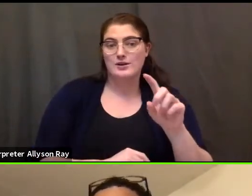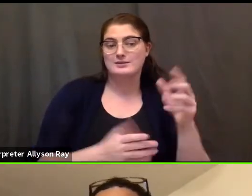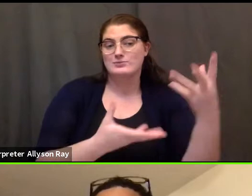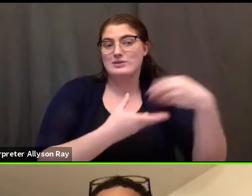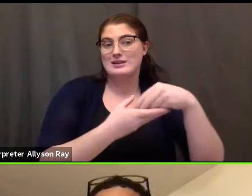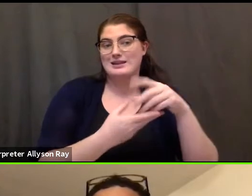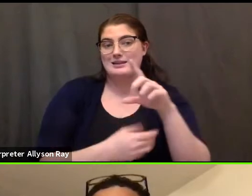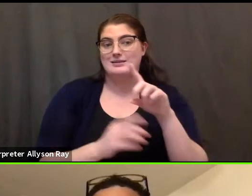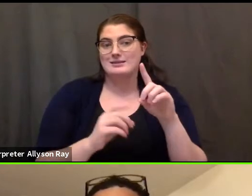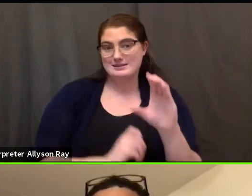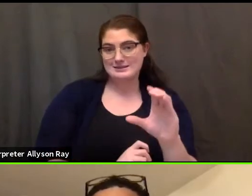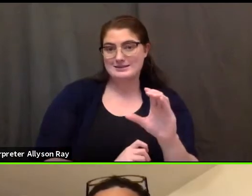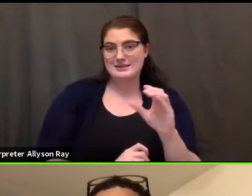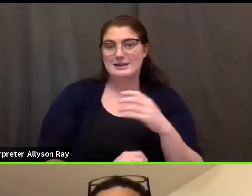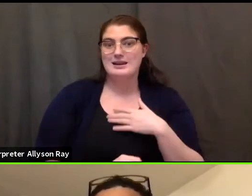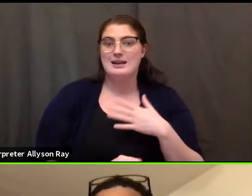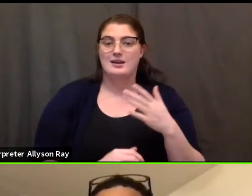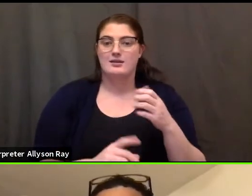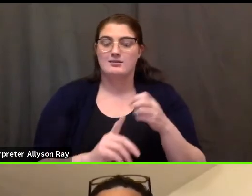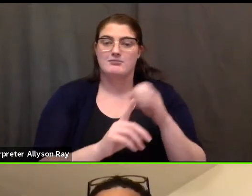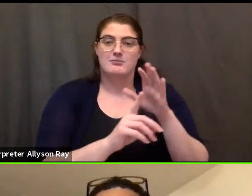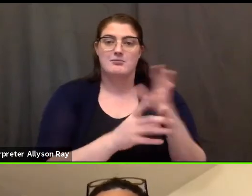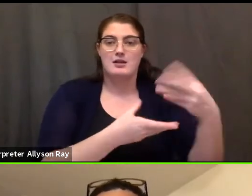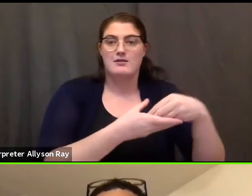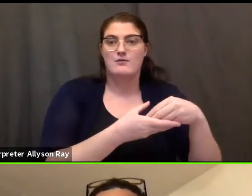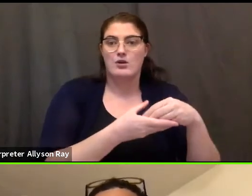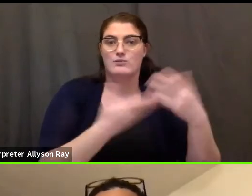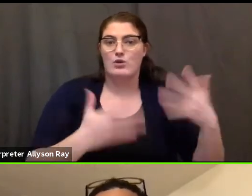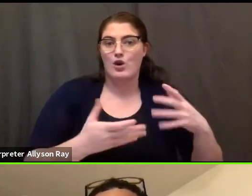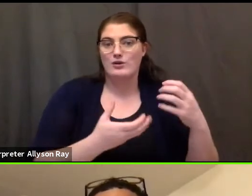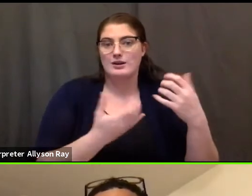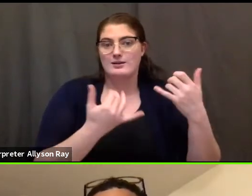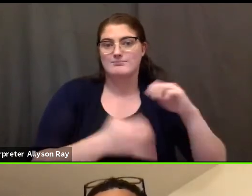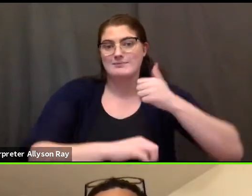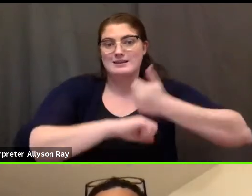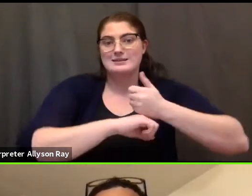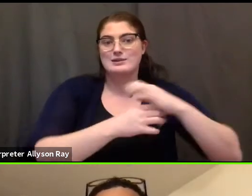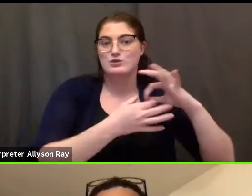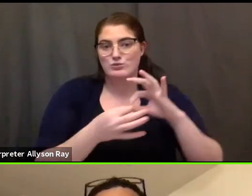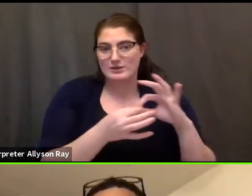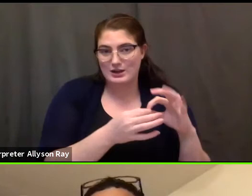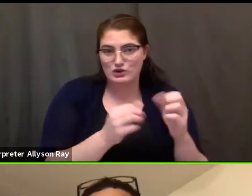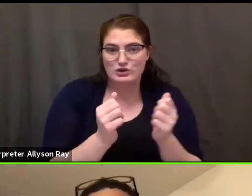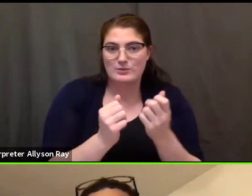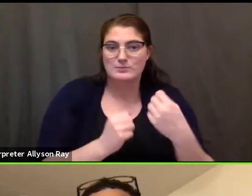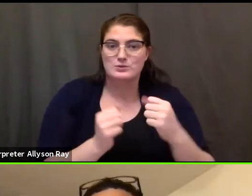been, pretty influential with having already existing relationships with many of our members.